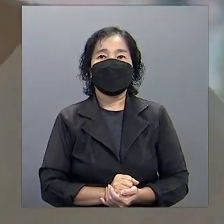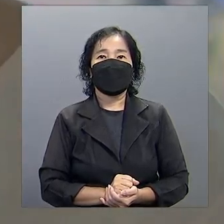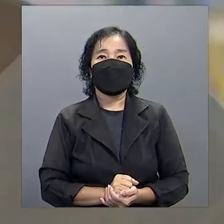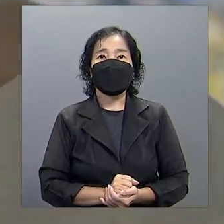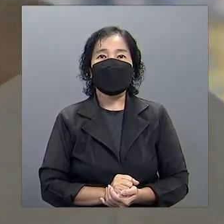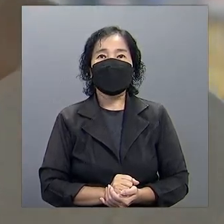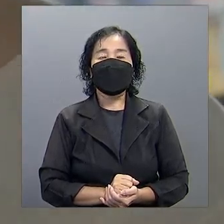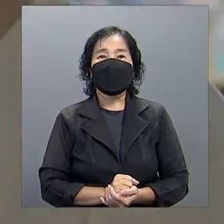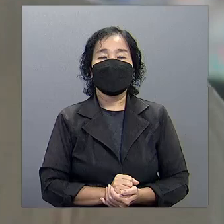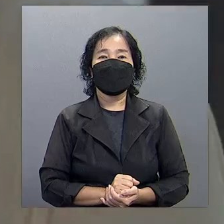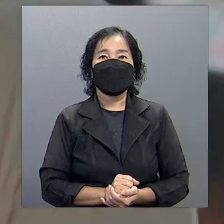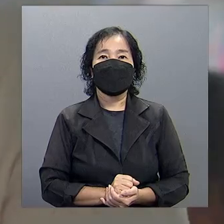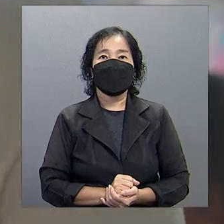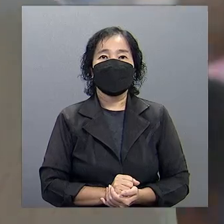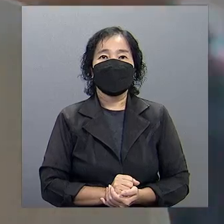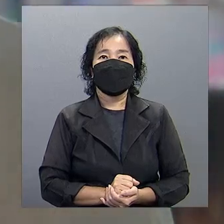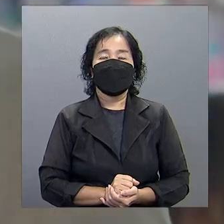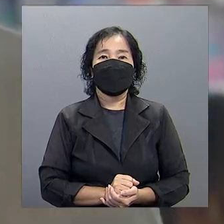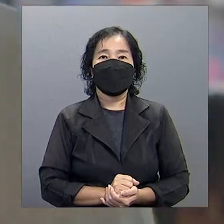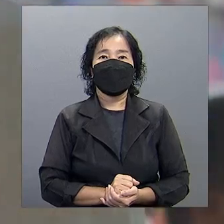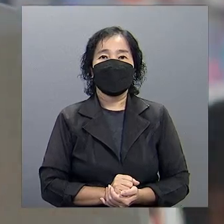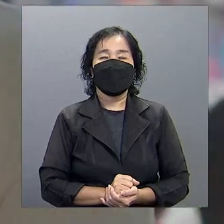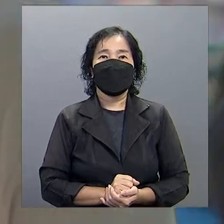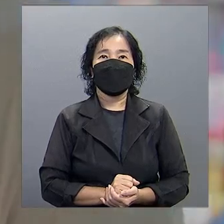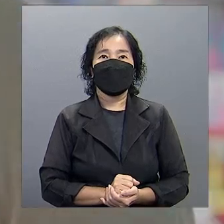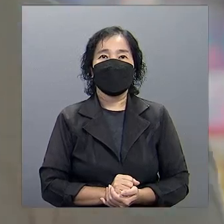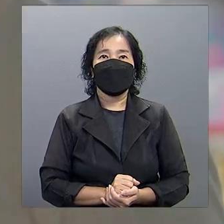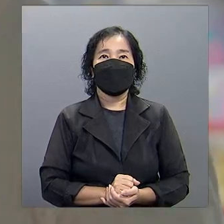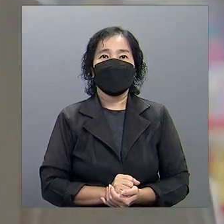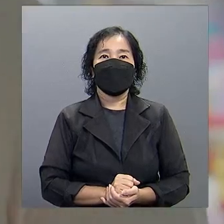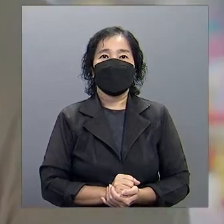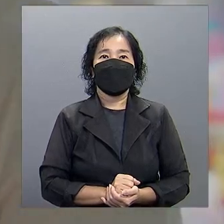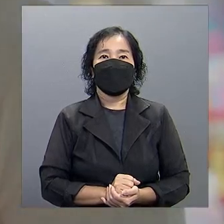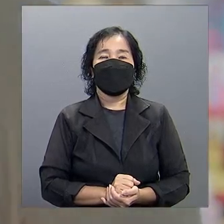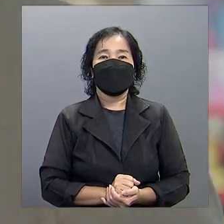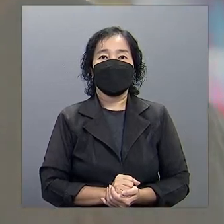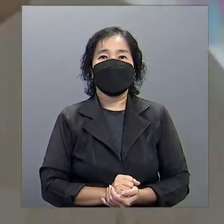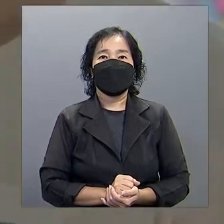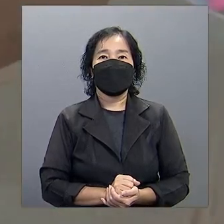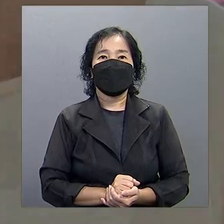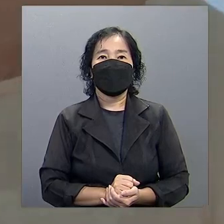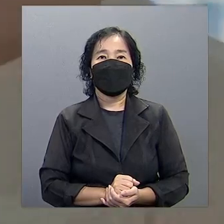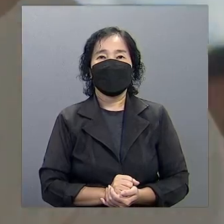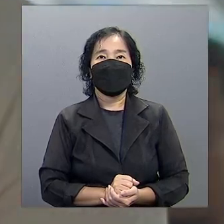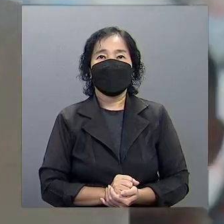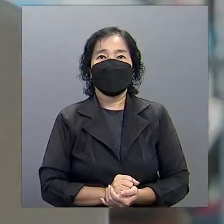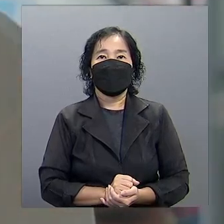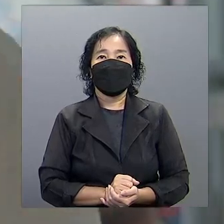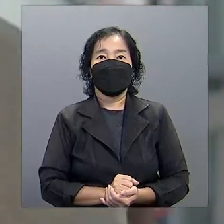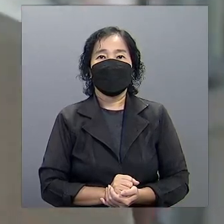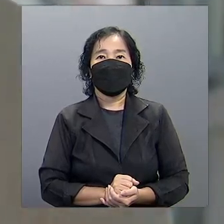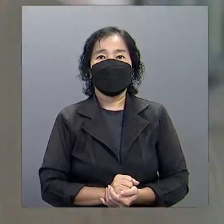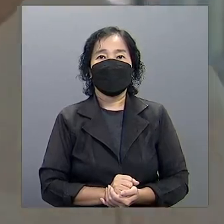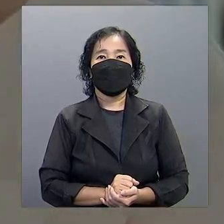No. I'm okay. Everything same because we already passed the COVID. What can be more terrible more than COVID already? Right. I don't think so. This is make